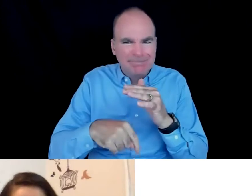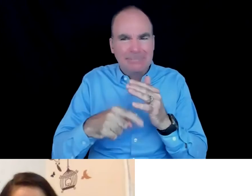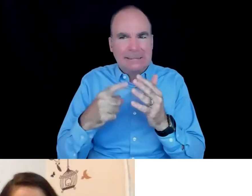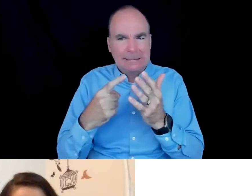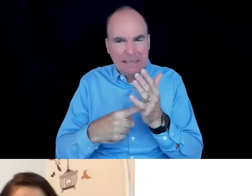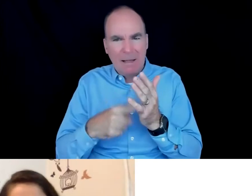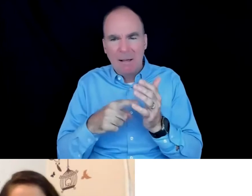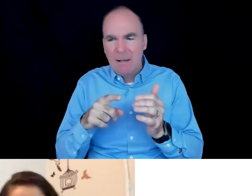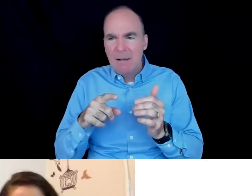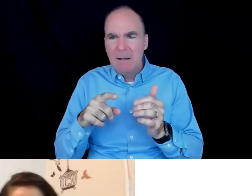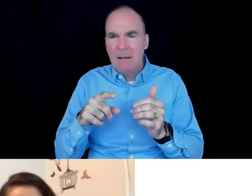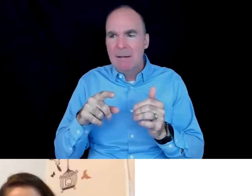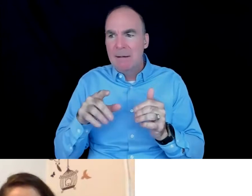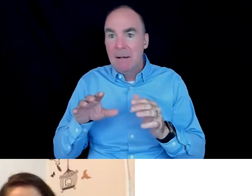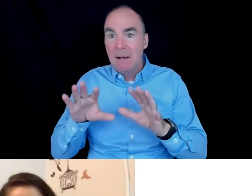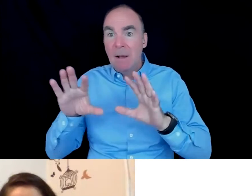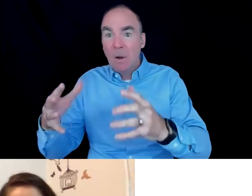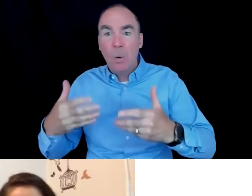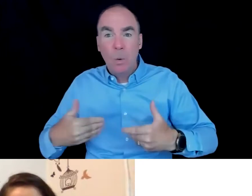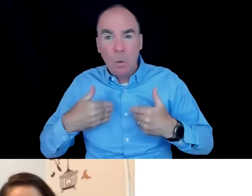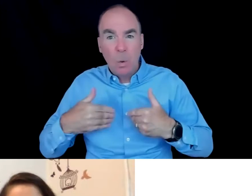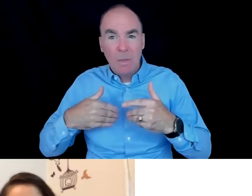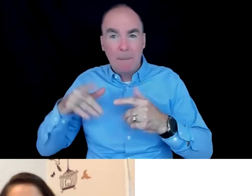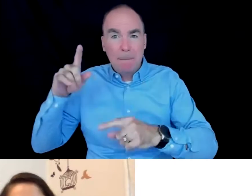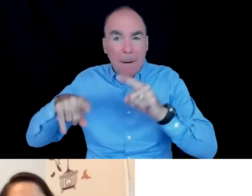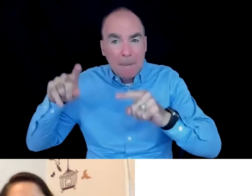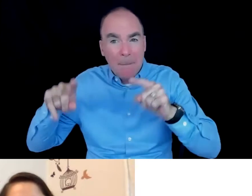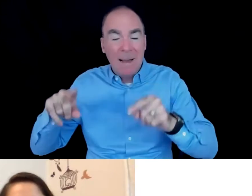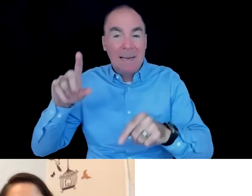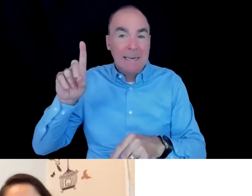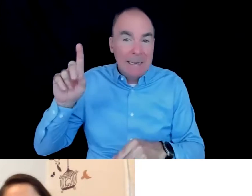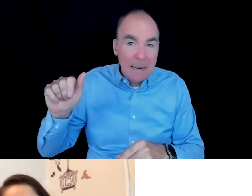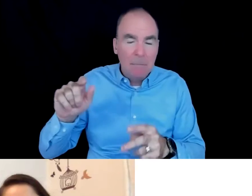of disabilities, and also people who belong to LGBTQ community.